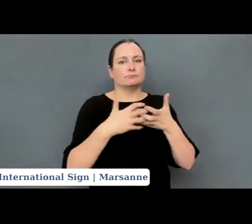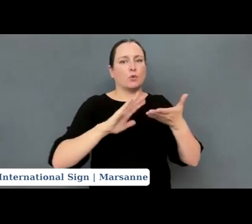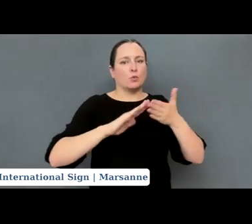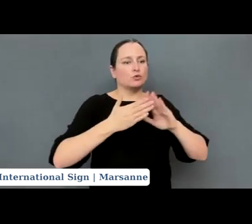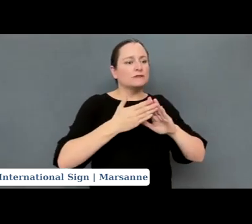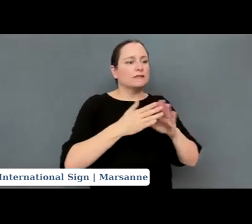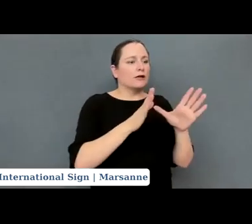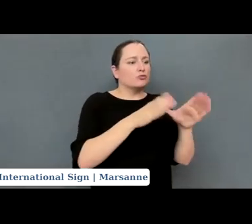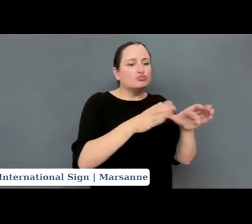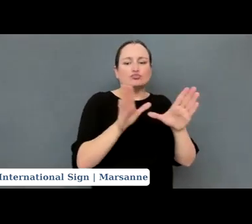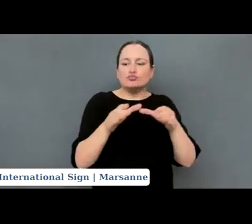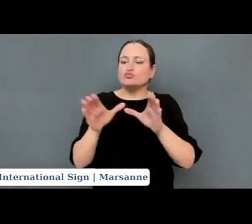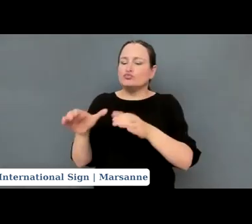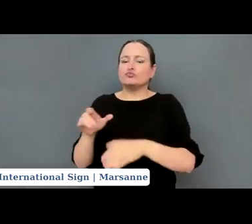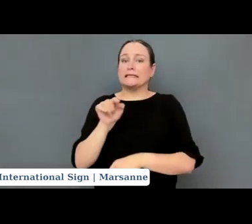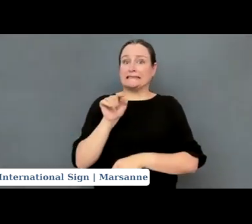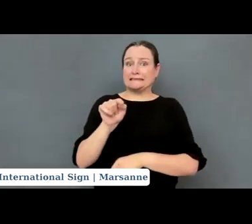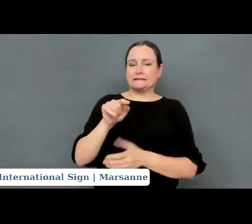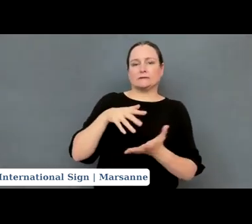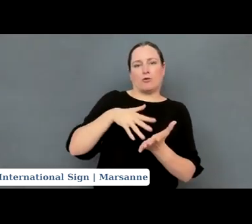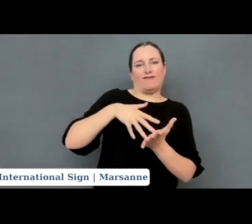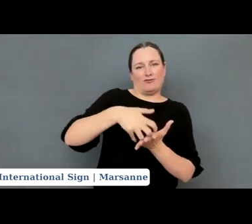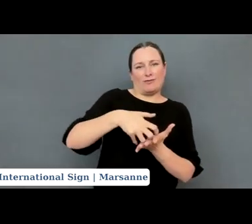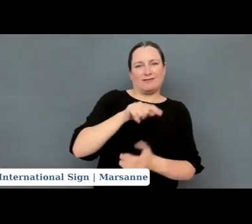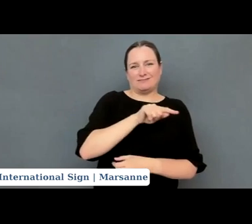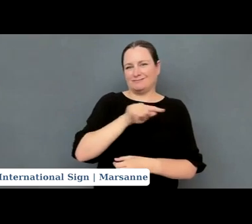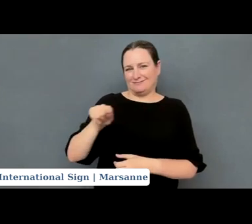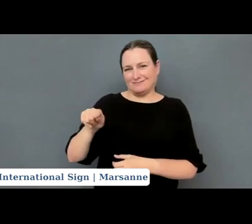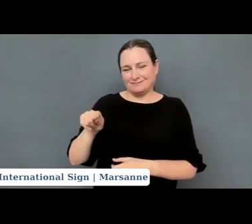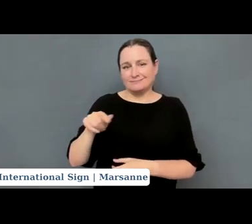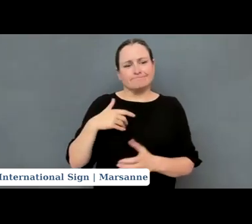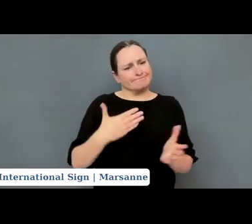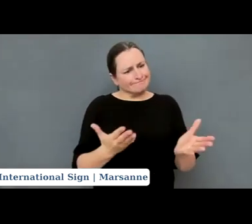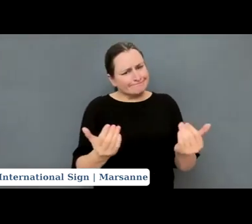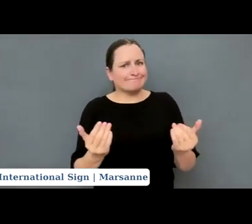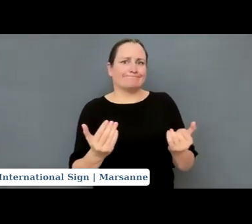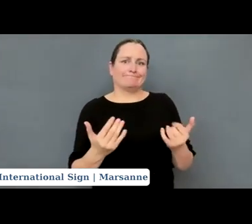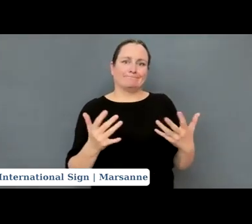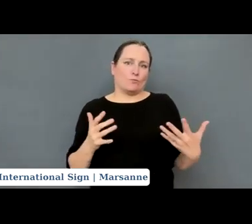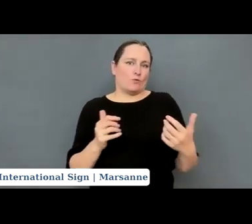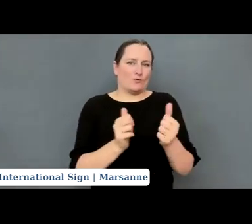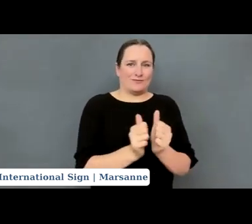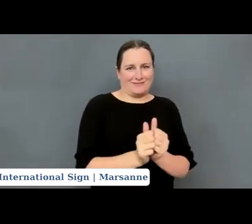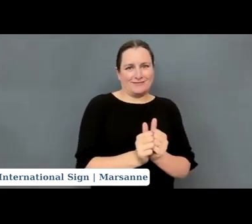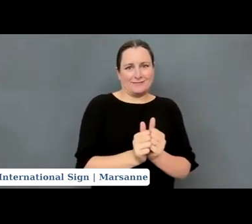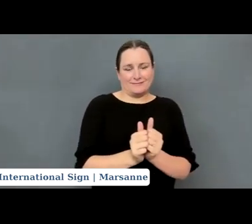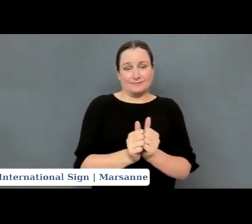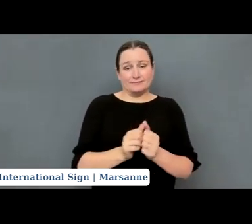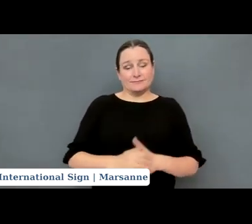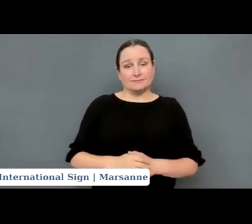Also, there's a process to increase transparency because we participate, for example,